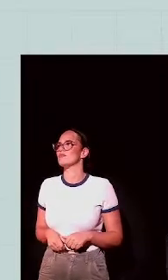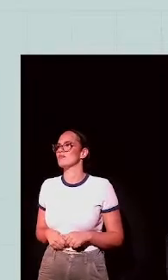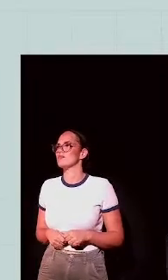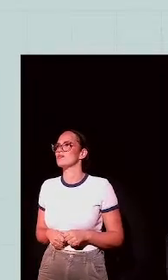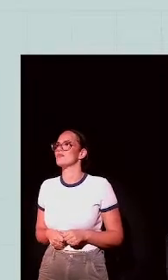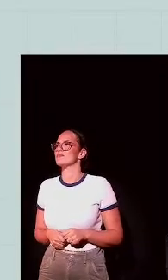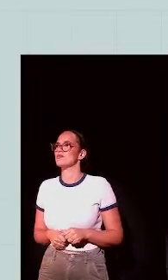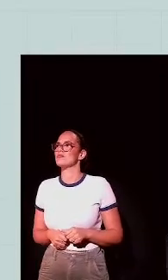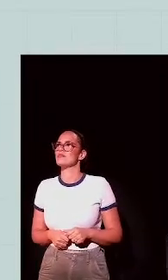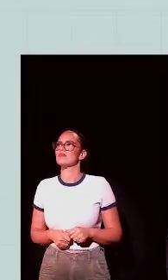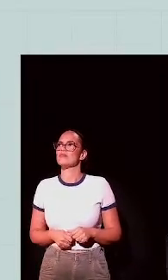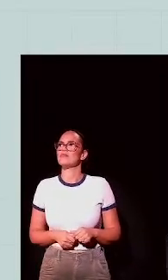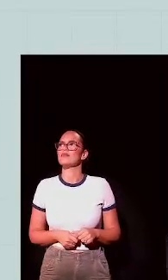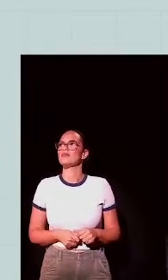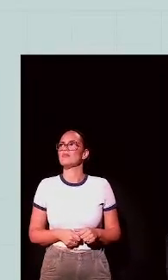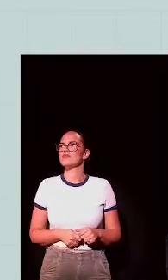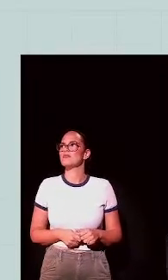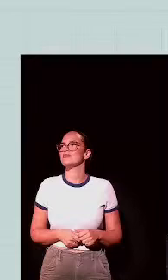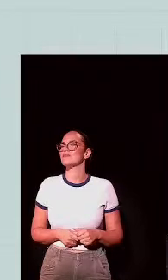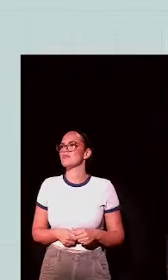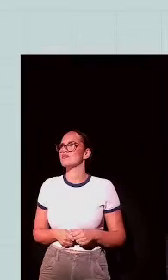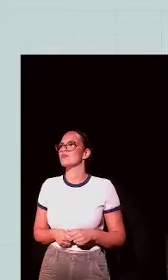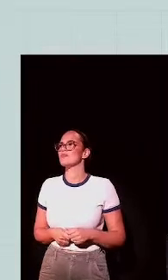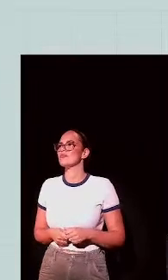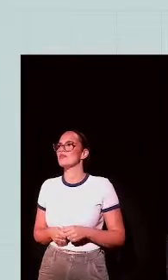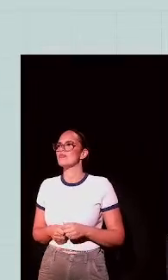How can I get